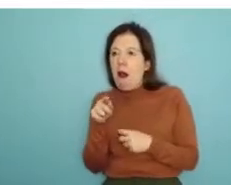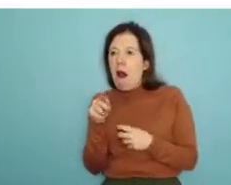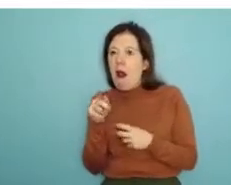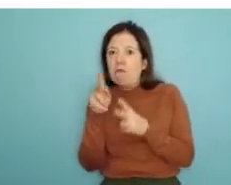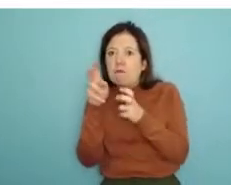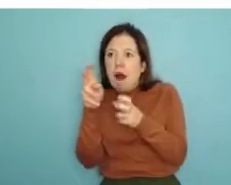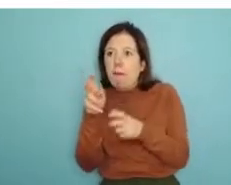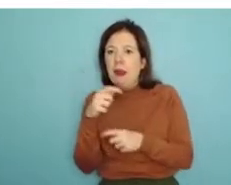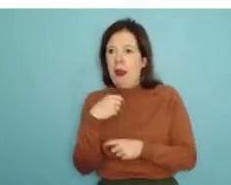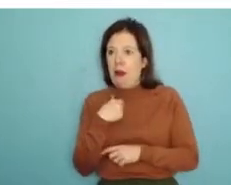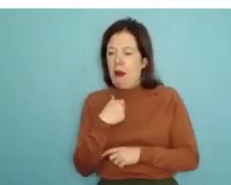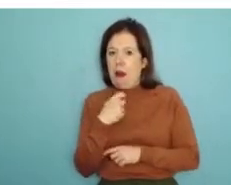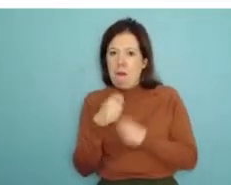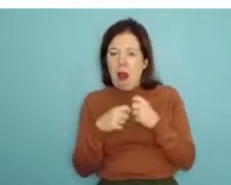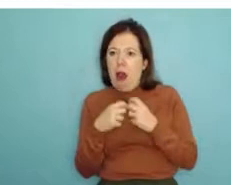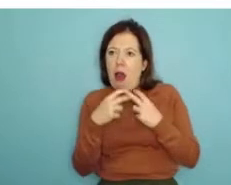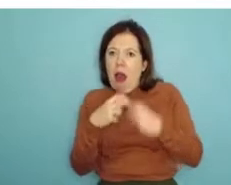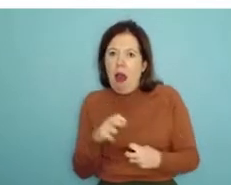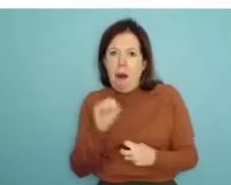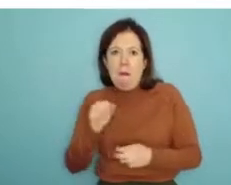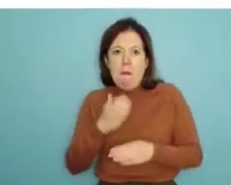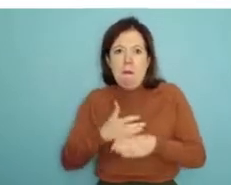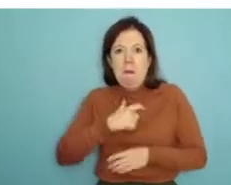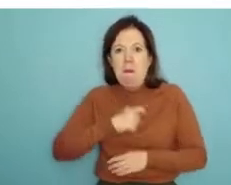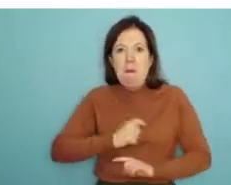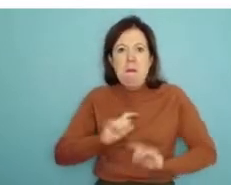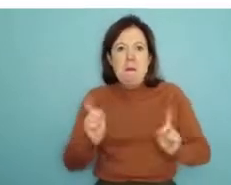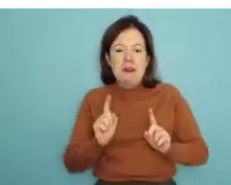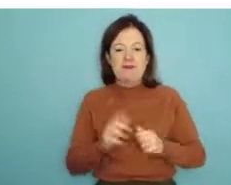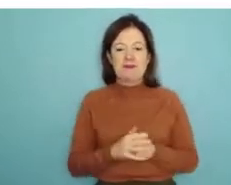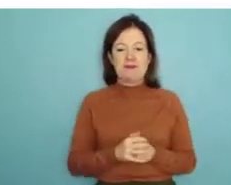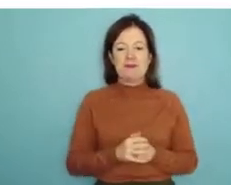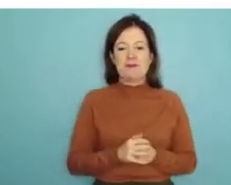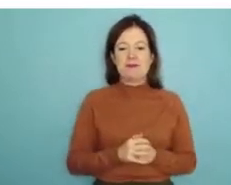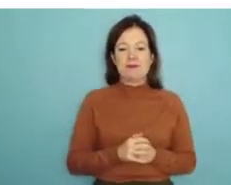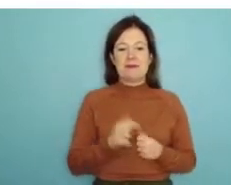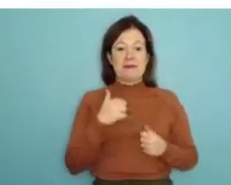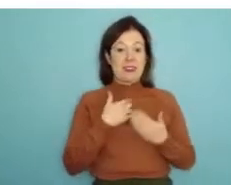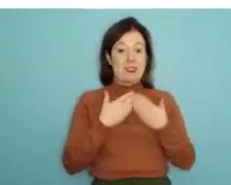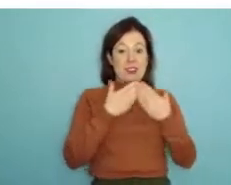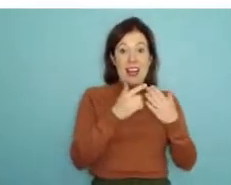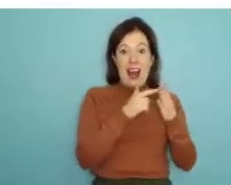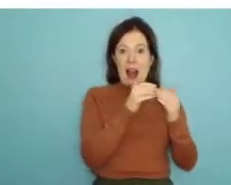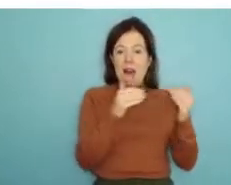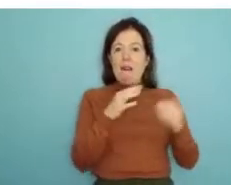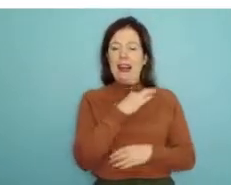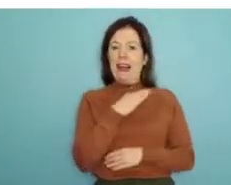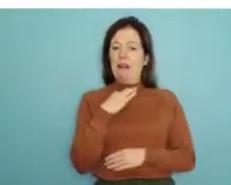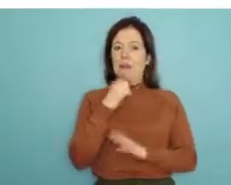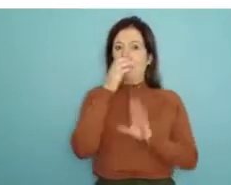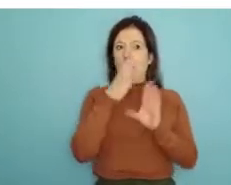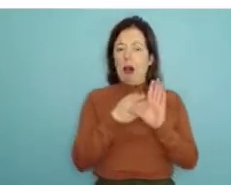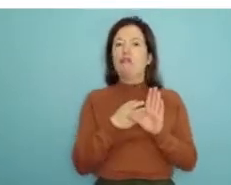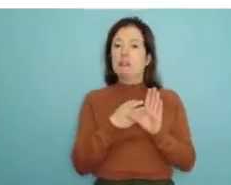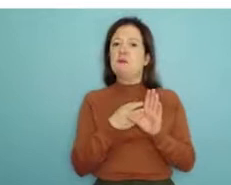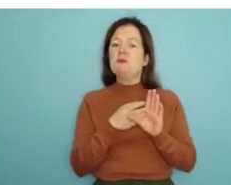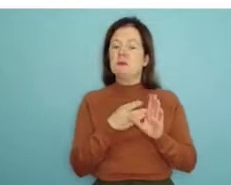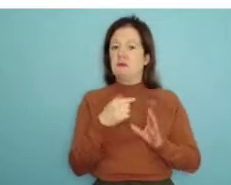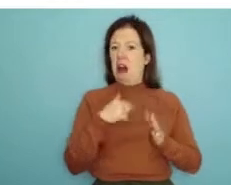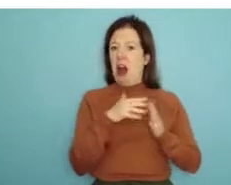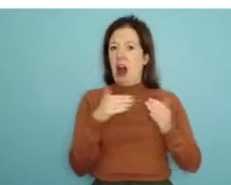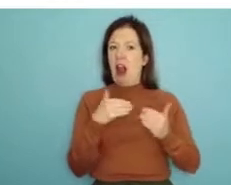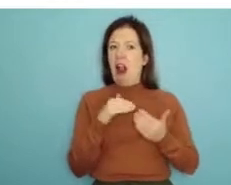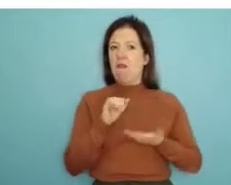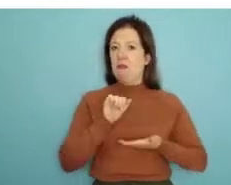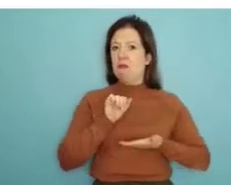further. And certainly I knew from when I did my A-levels that clinical psychology was a career that I wanted to pursue. So